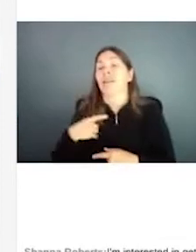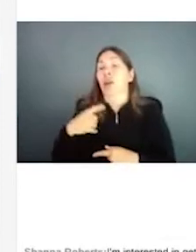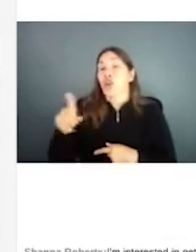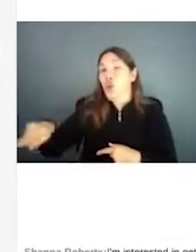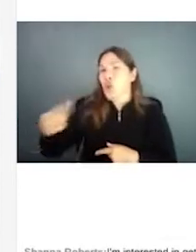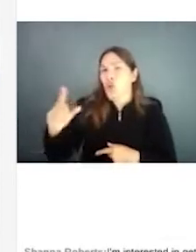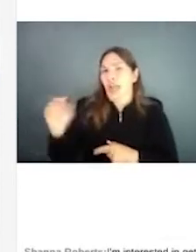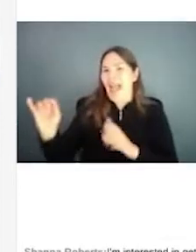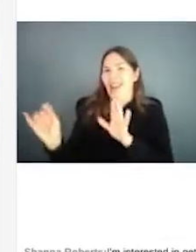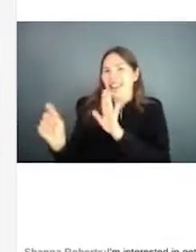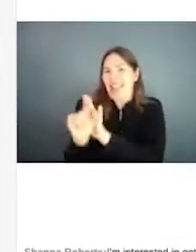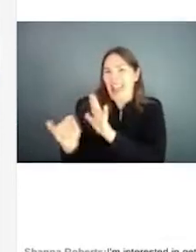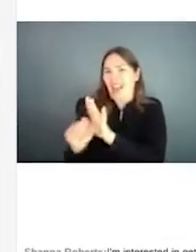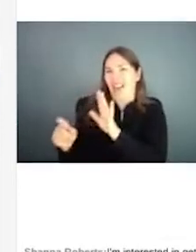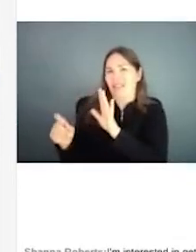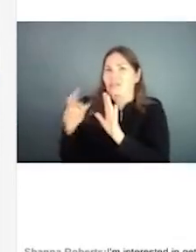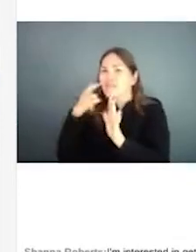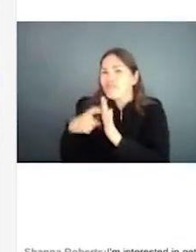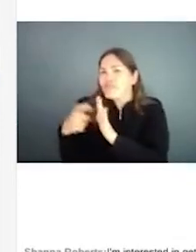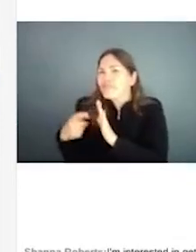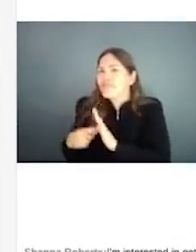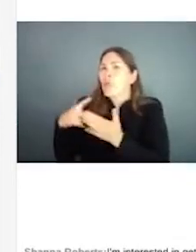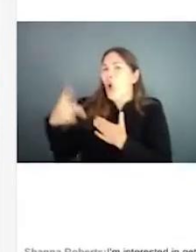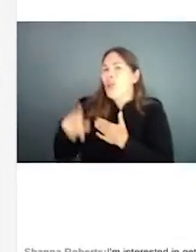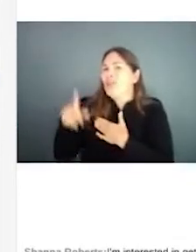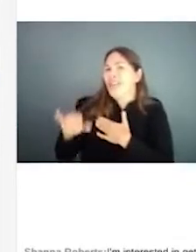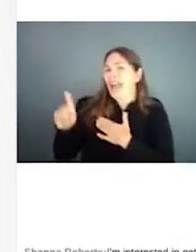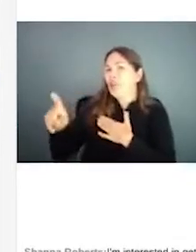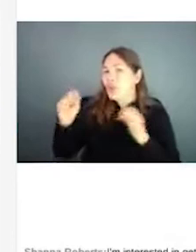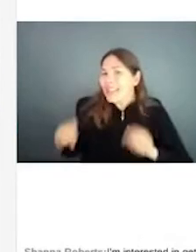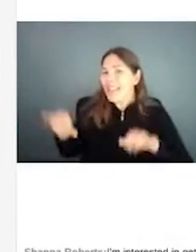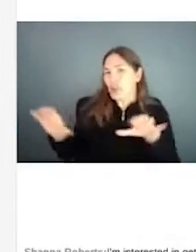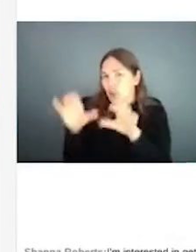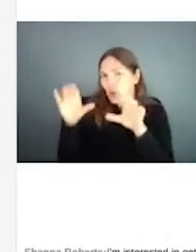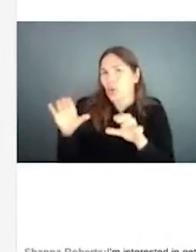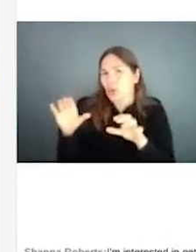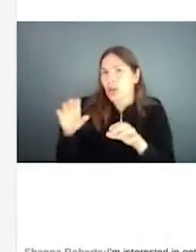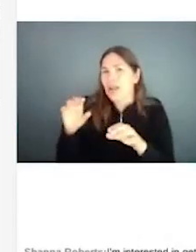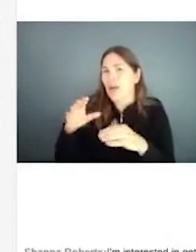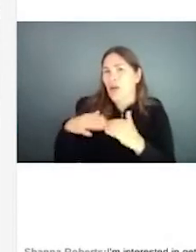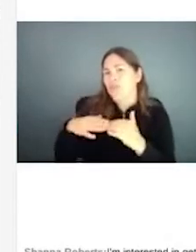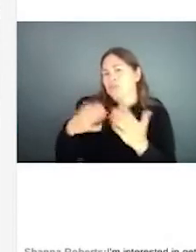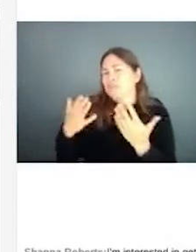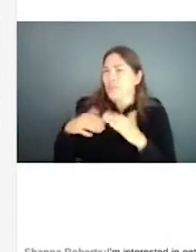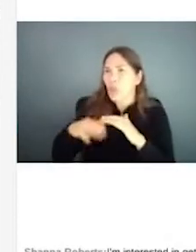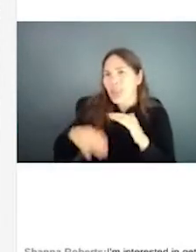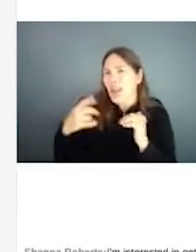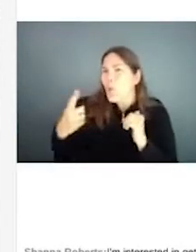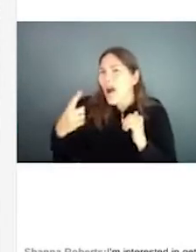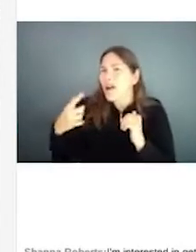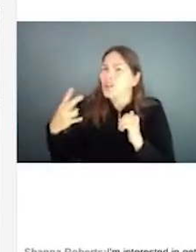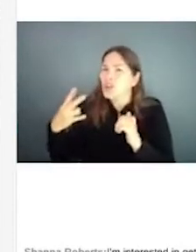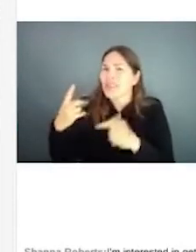and then identify projects that you think you can do in 1 to 2 days. So these are meant to